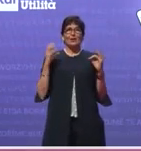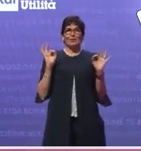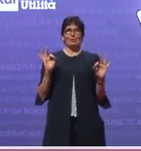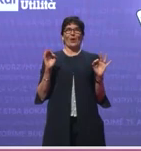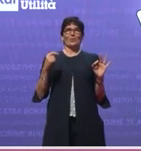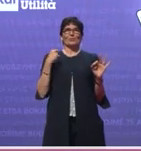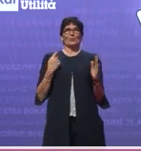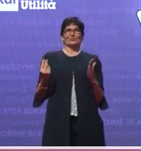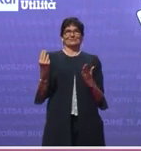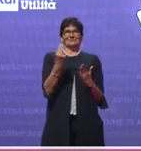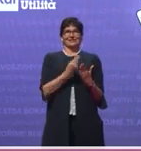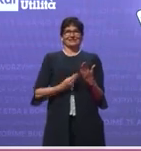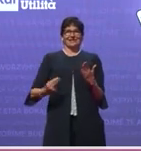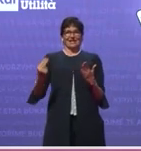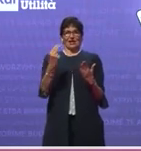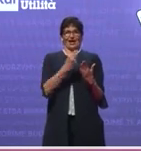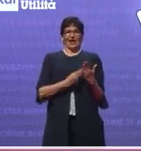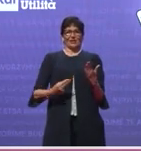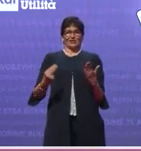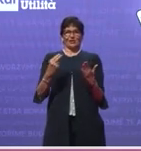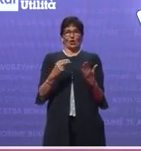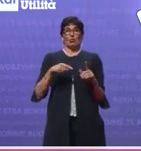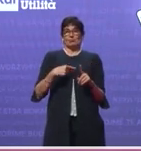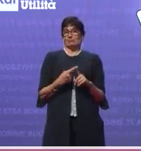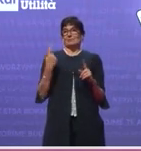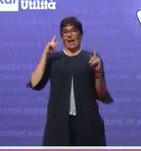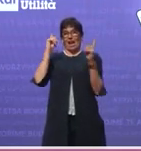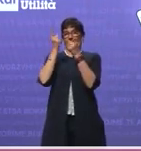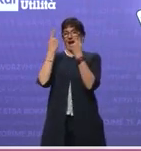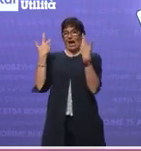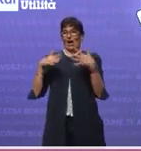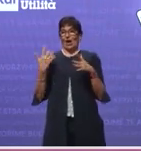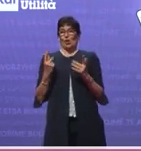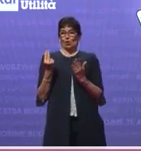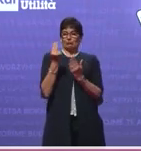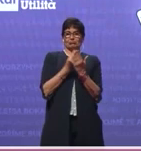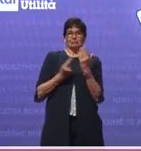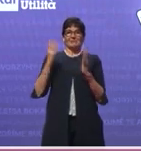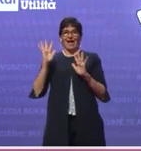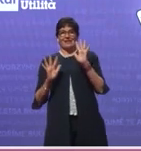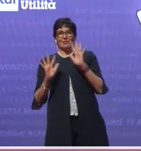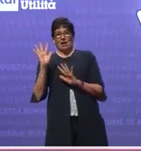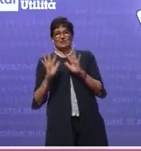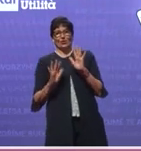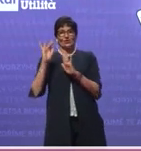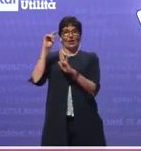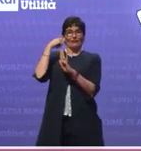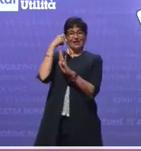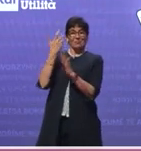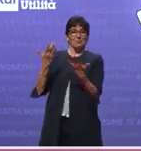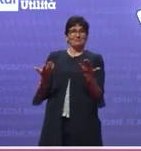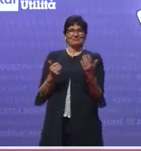film, animation, video. I worked as a sculptor for Walt Disney Imagineering, as well as in robotics development.